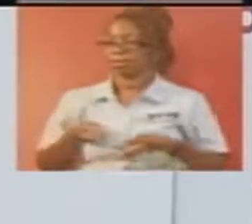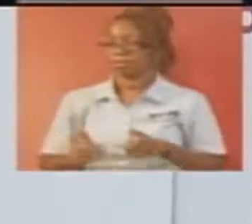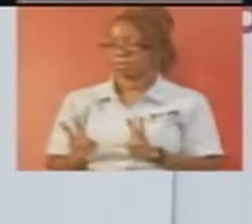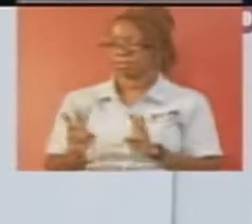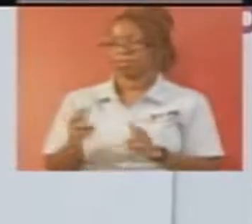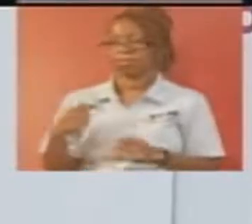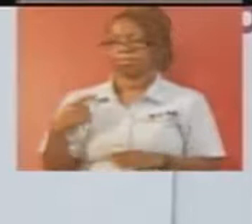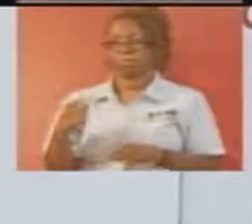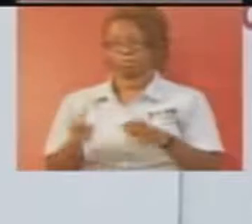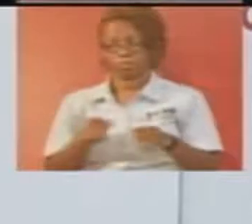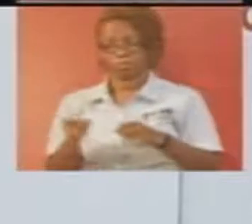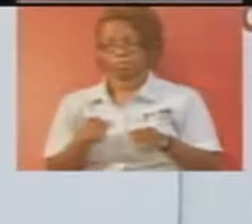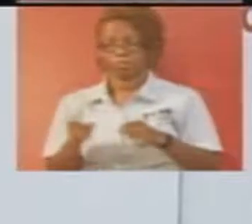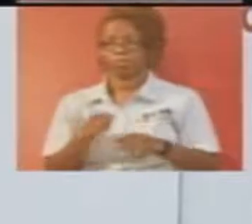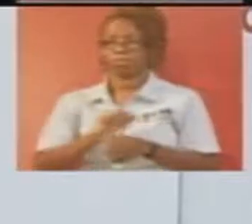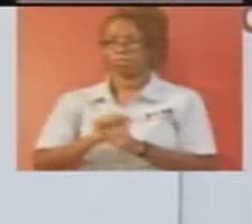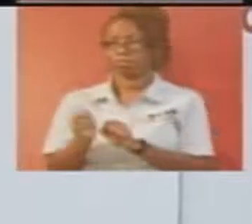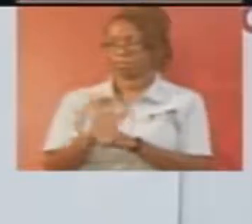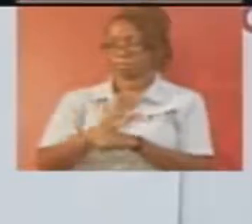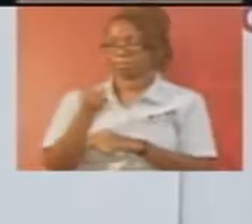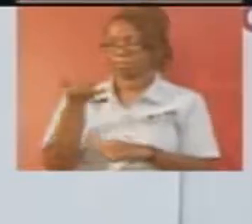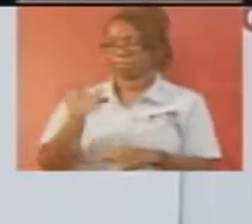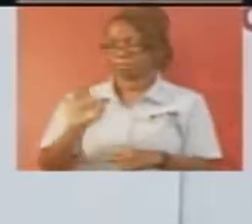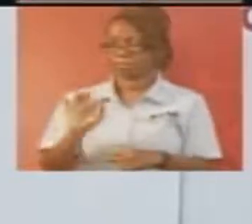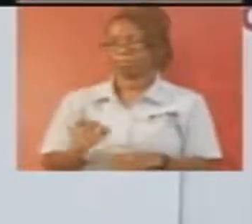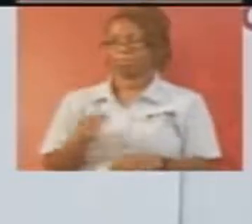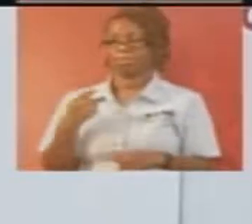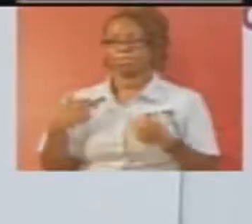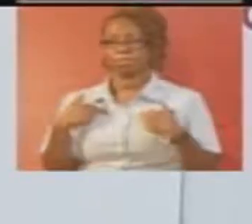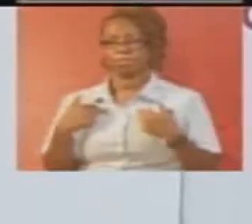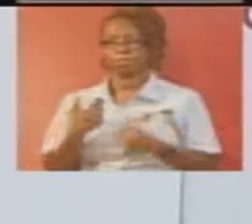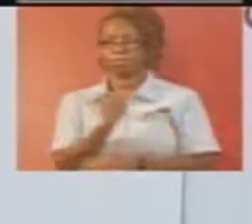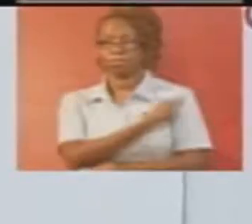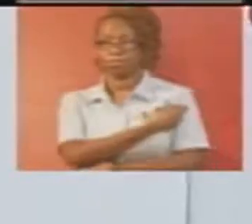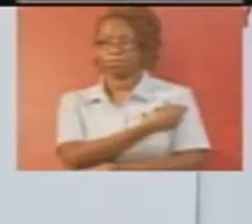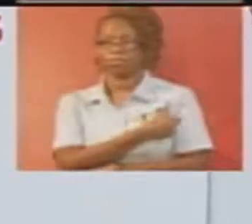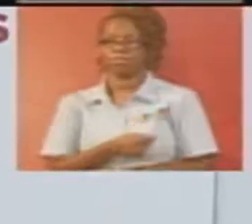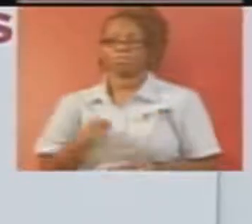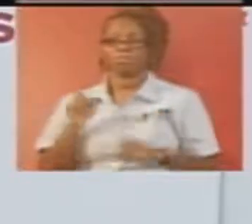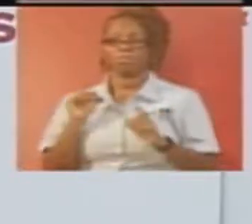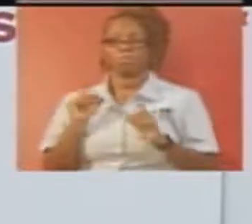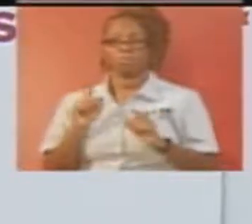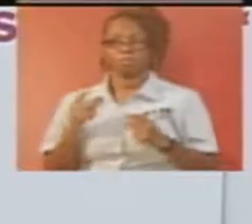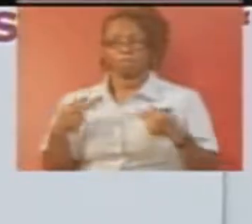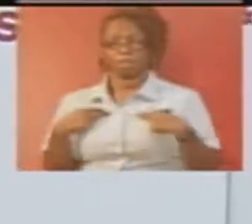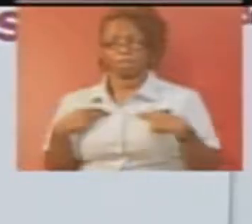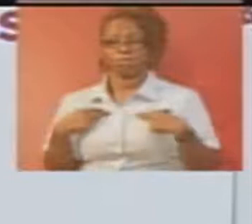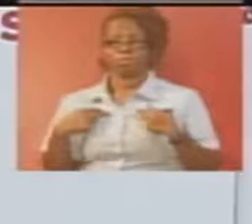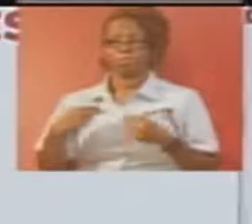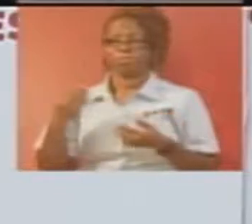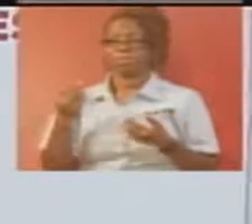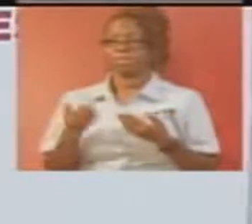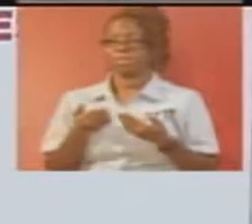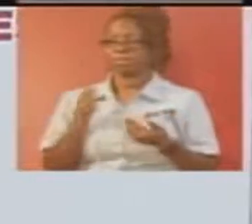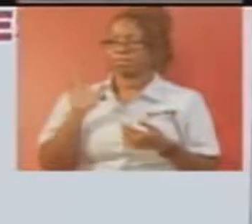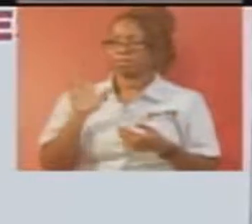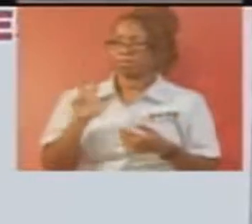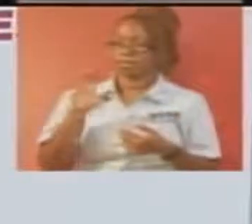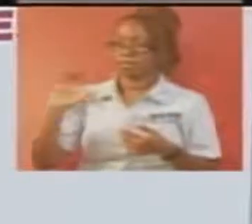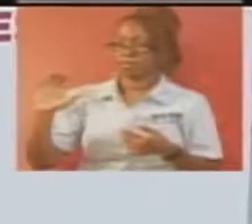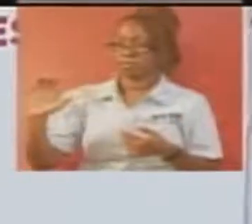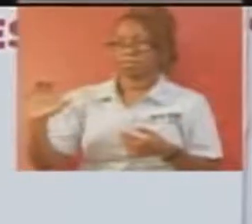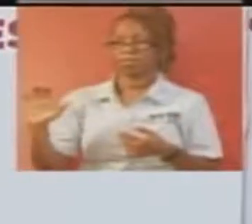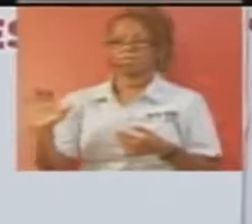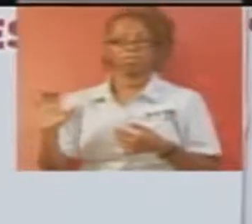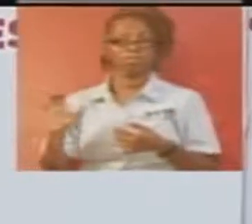pandemic. There are currently about 300 vaccines in development worldwide, and 56 of these are in